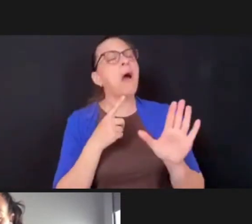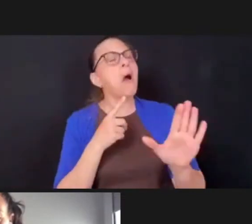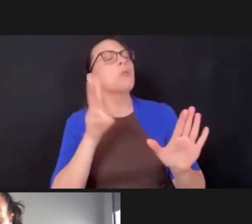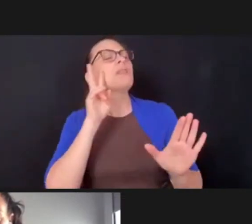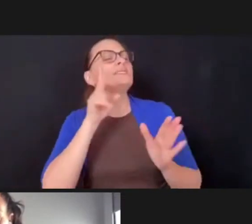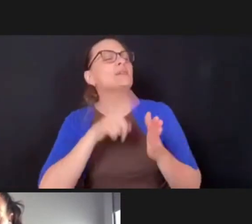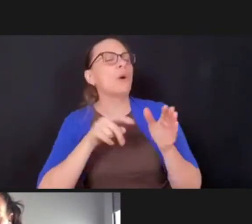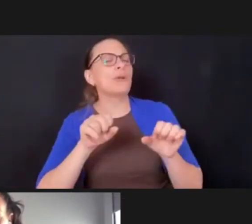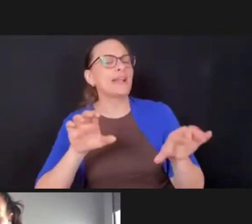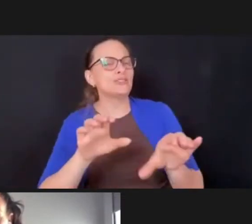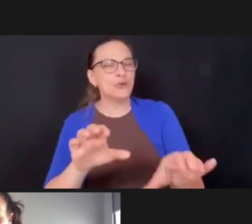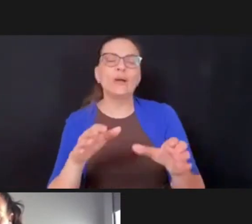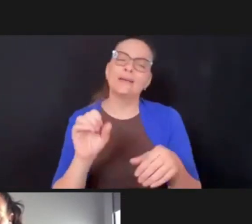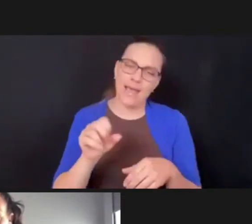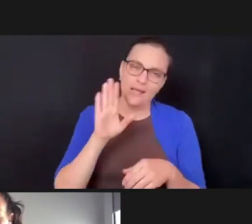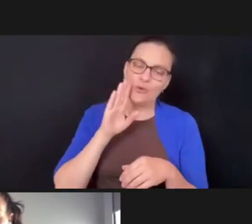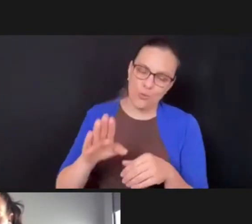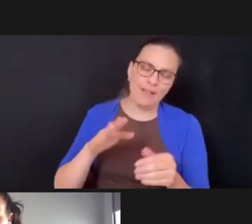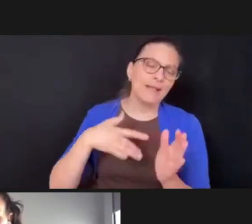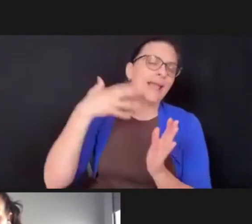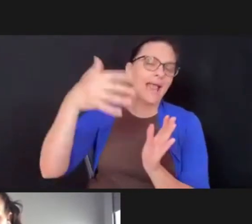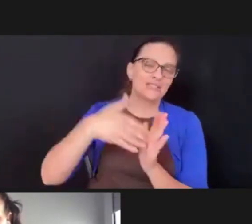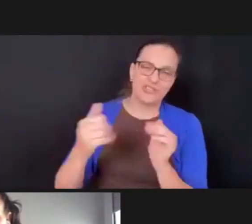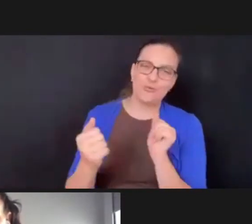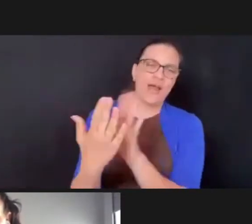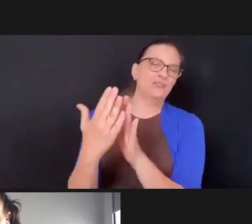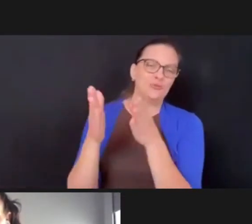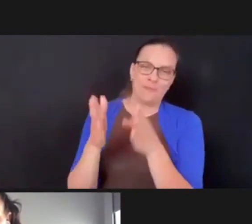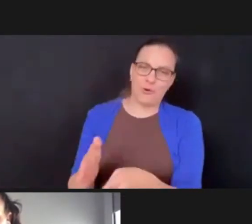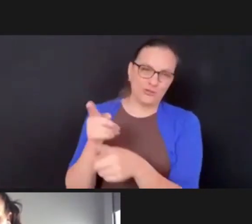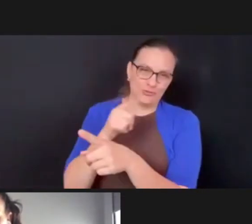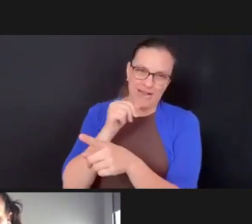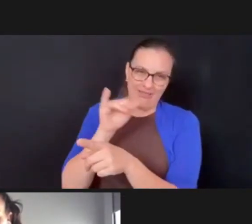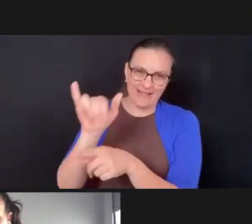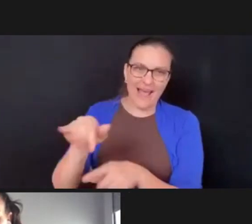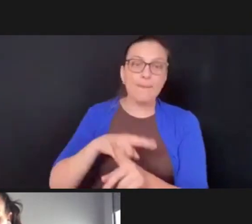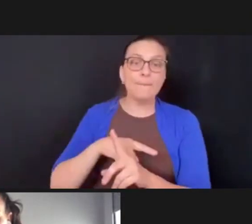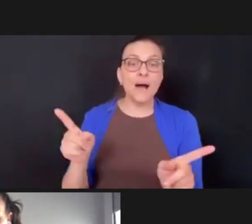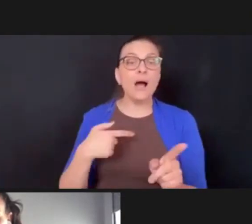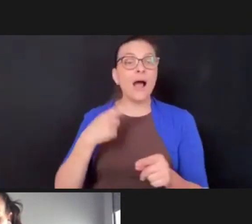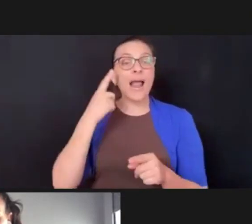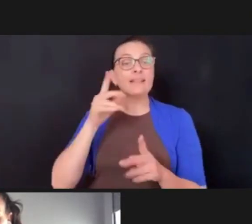occasional person who's not going to be that way. But I think giving supervisors the benefit of the doubt,